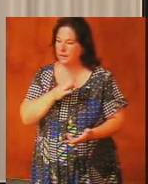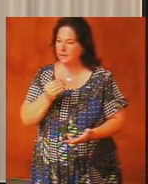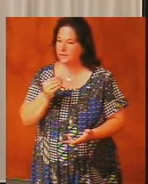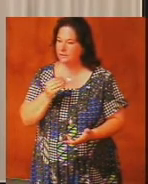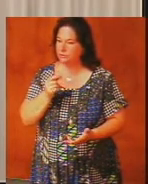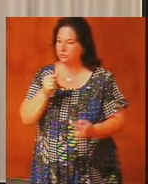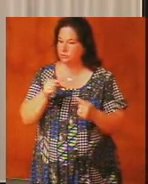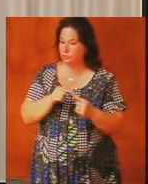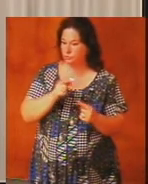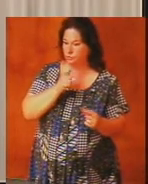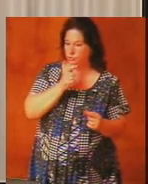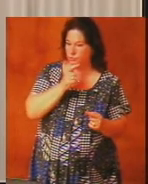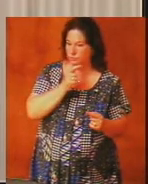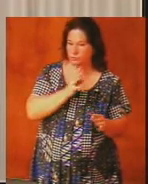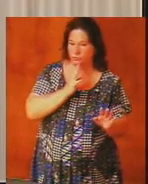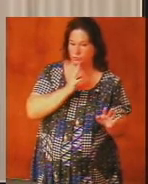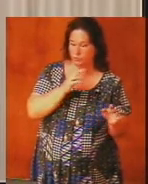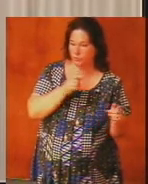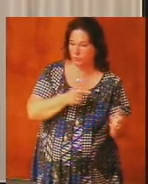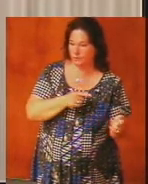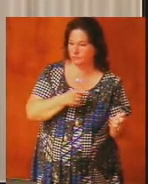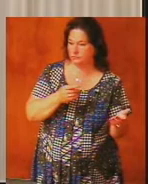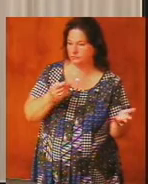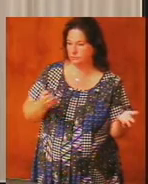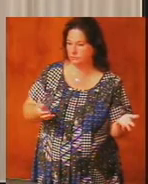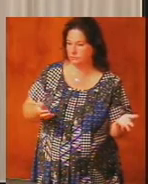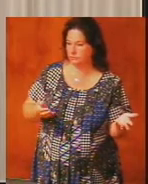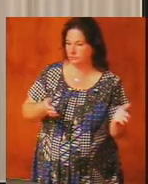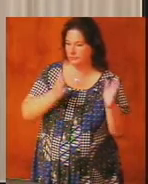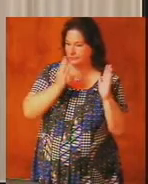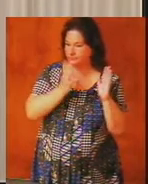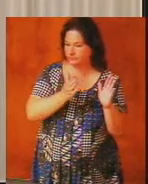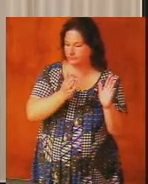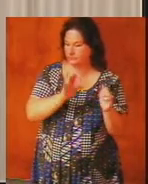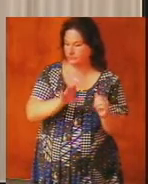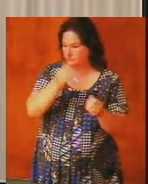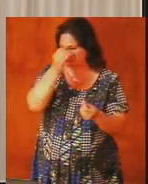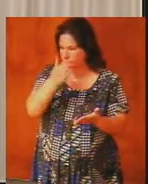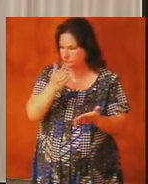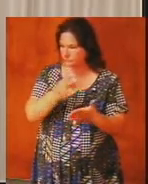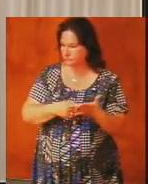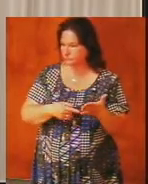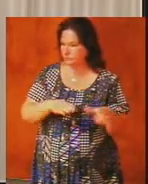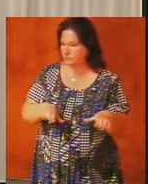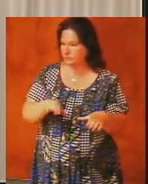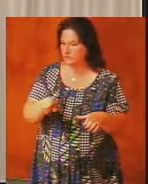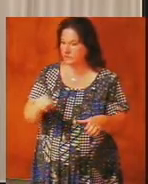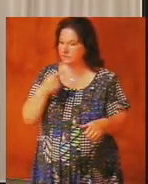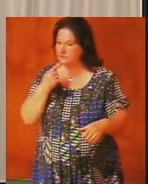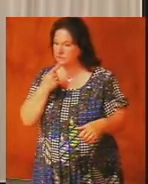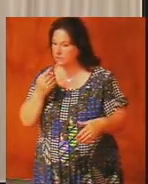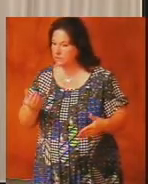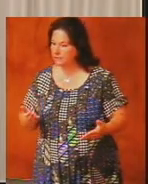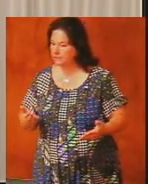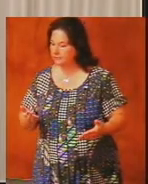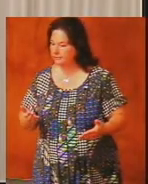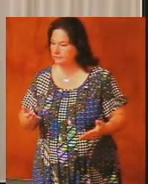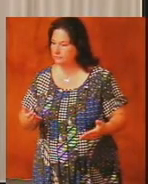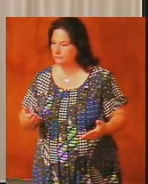and to whom is he addressing his remark. What does he say?